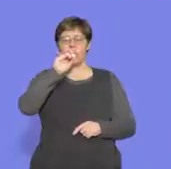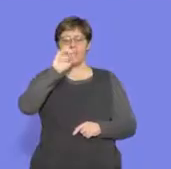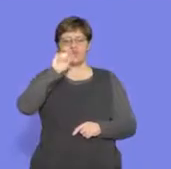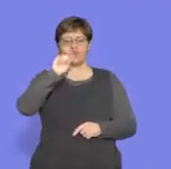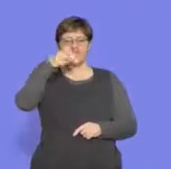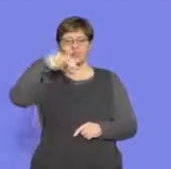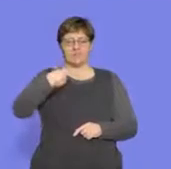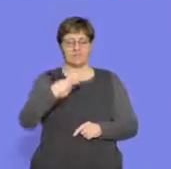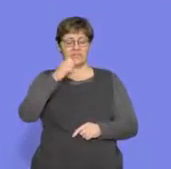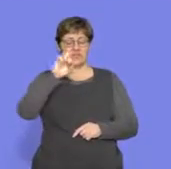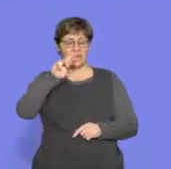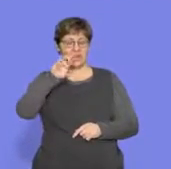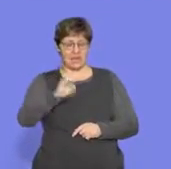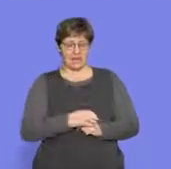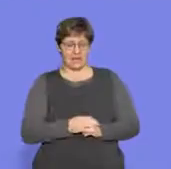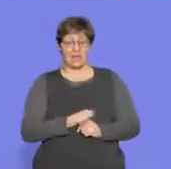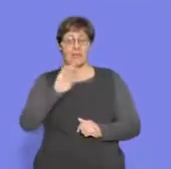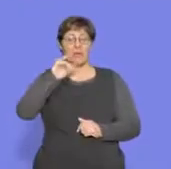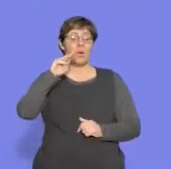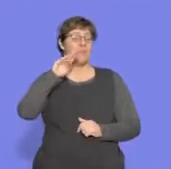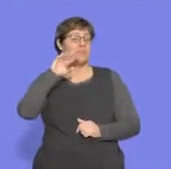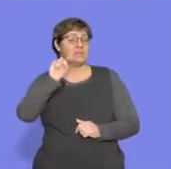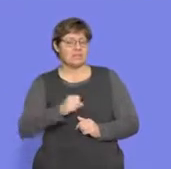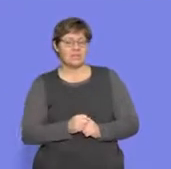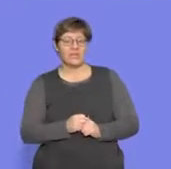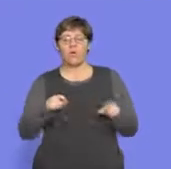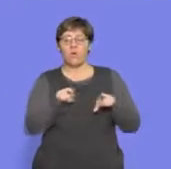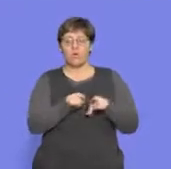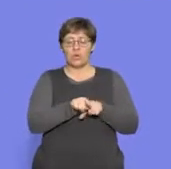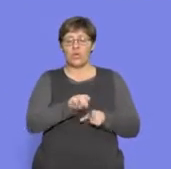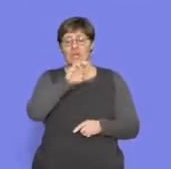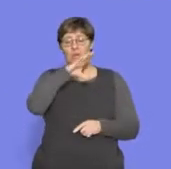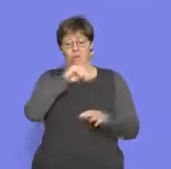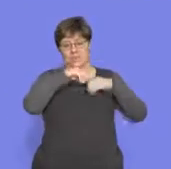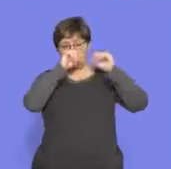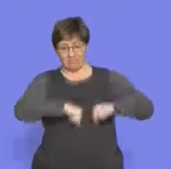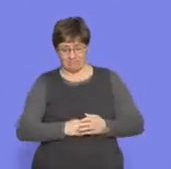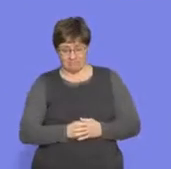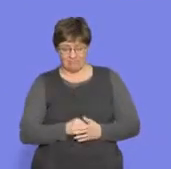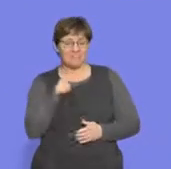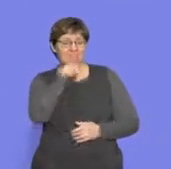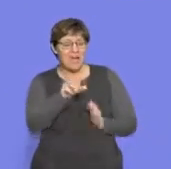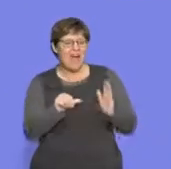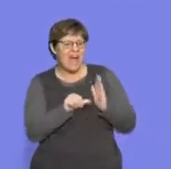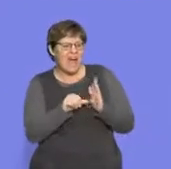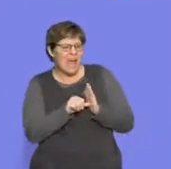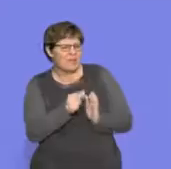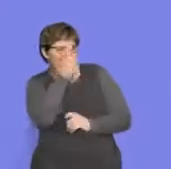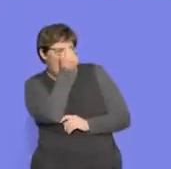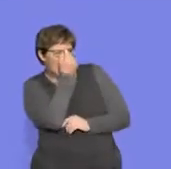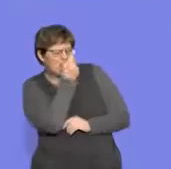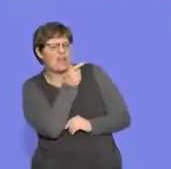biomes, biospheres and ecosystems. The context of this is important. It's important for us to be able to understand what